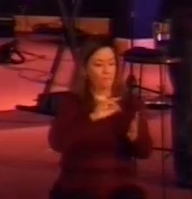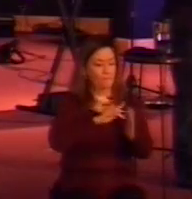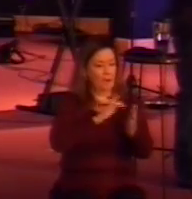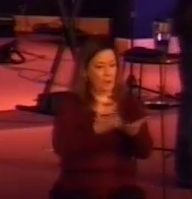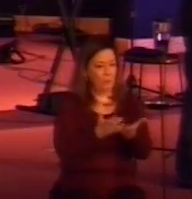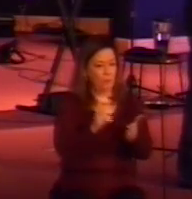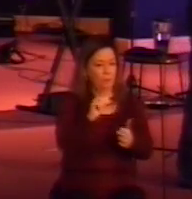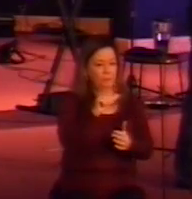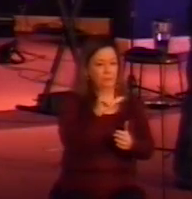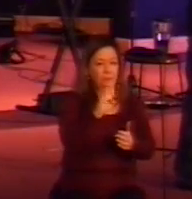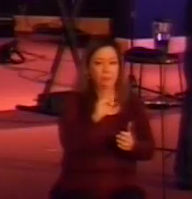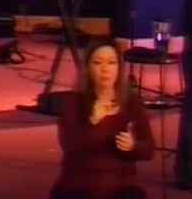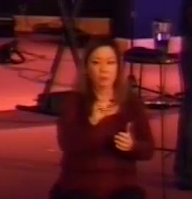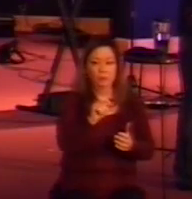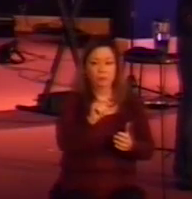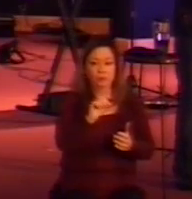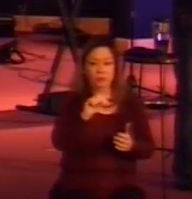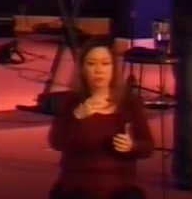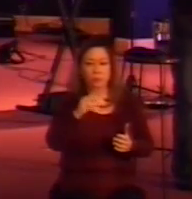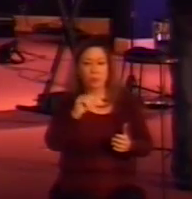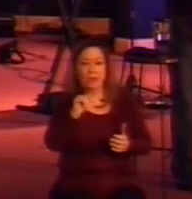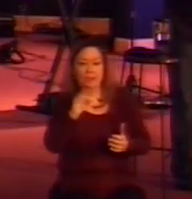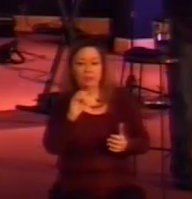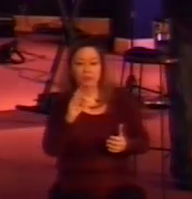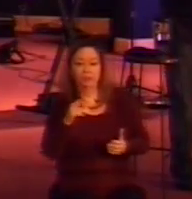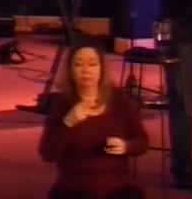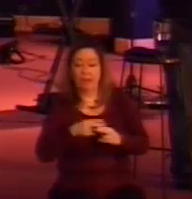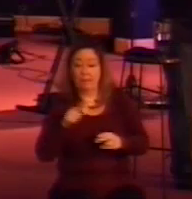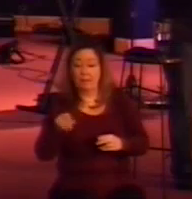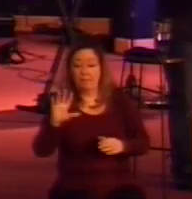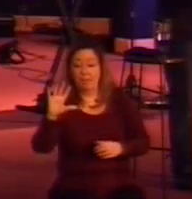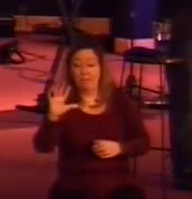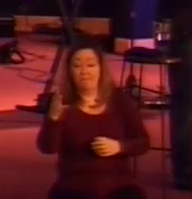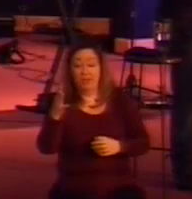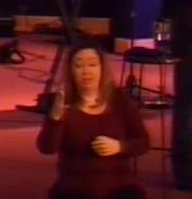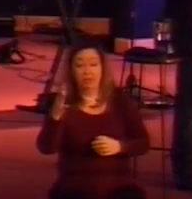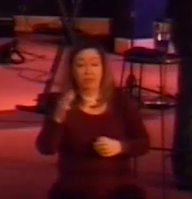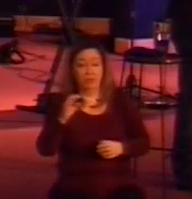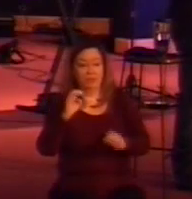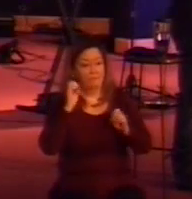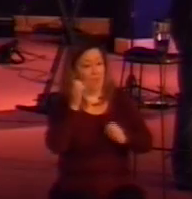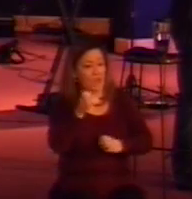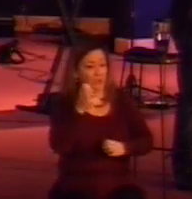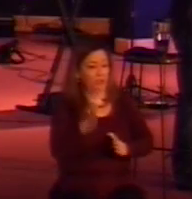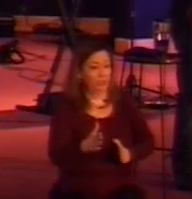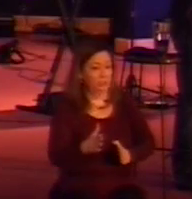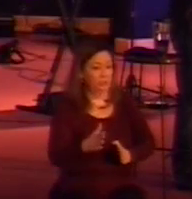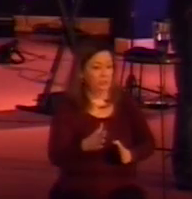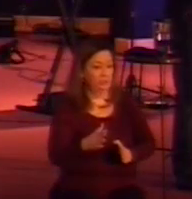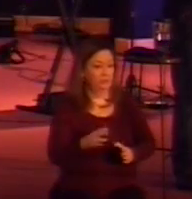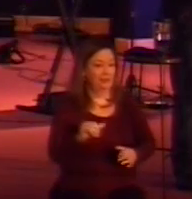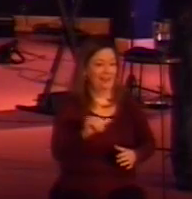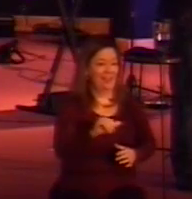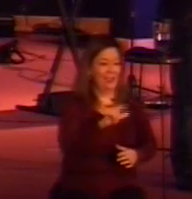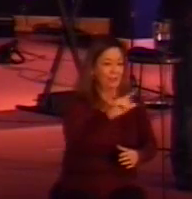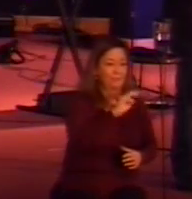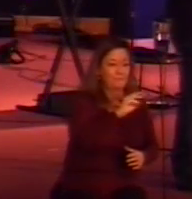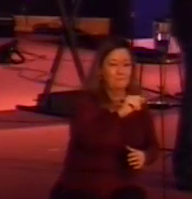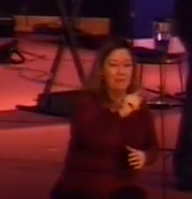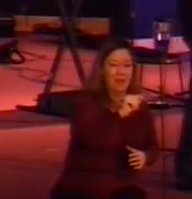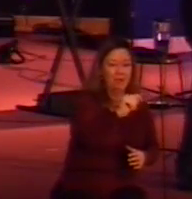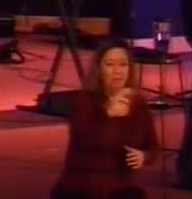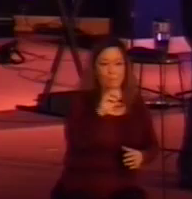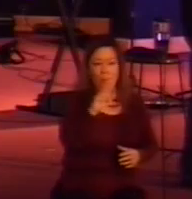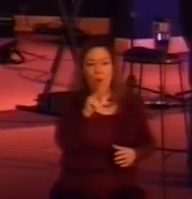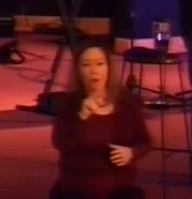Albert Schweitzer referred to him as the fifth evangelist, comparing him to Matthew, Mark, Luke, and John. And at